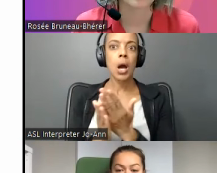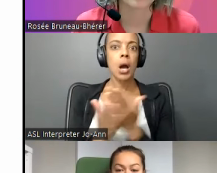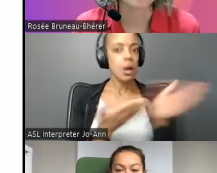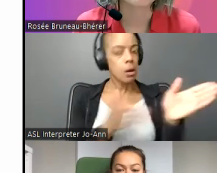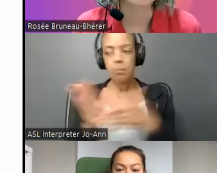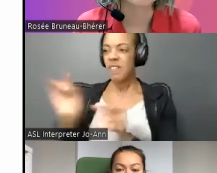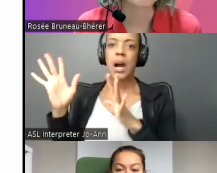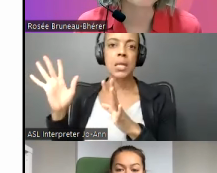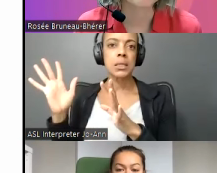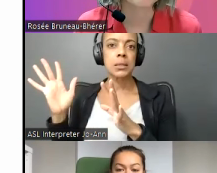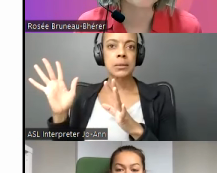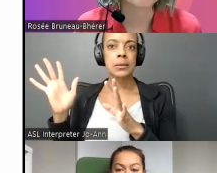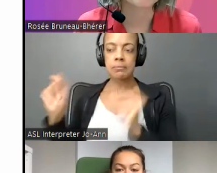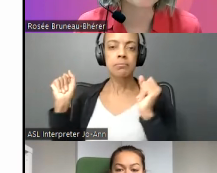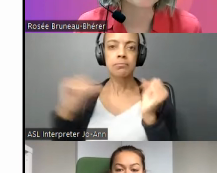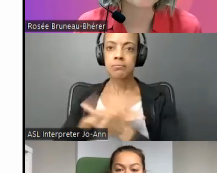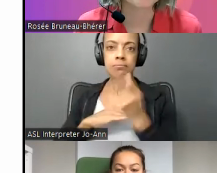to regulate yourself.